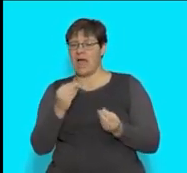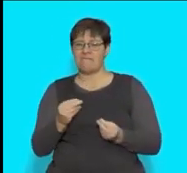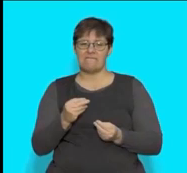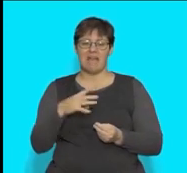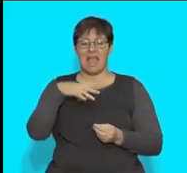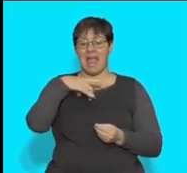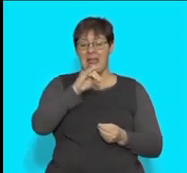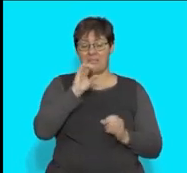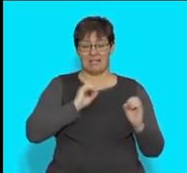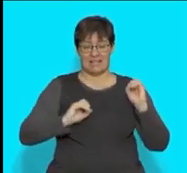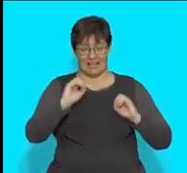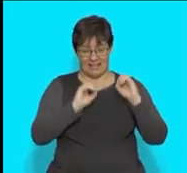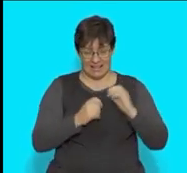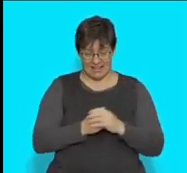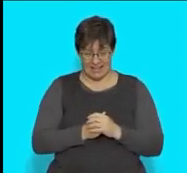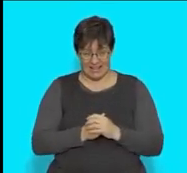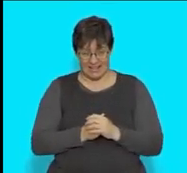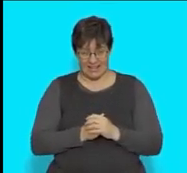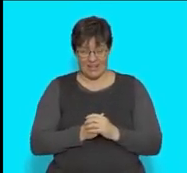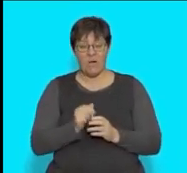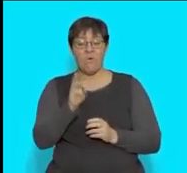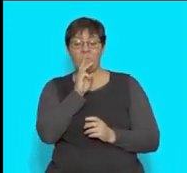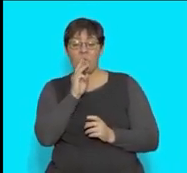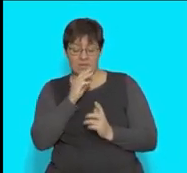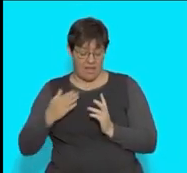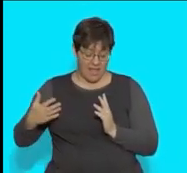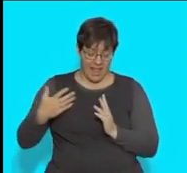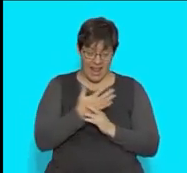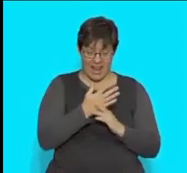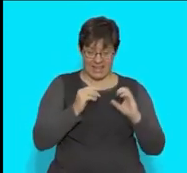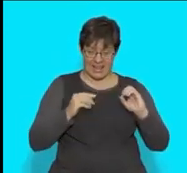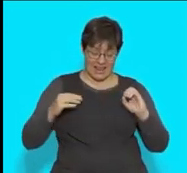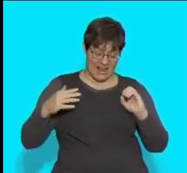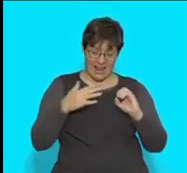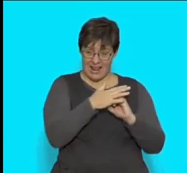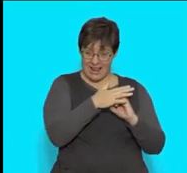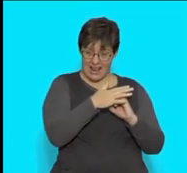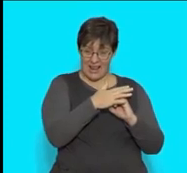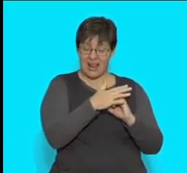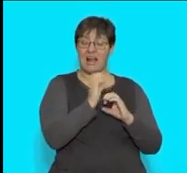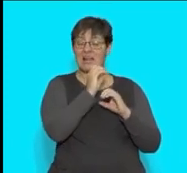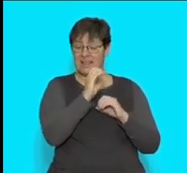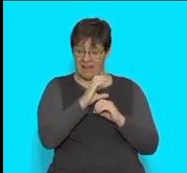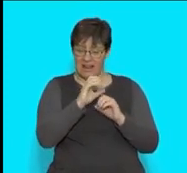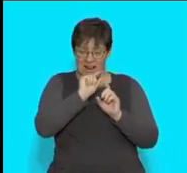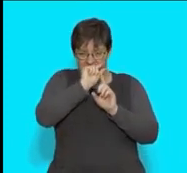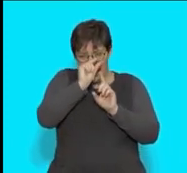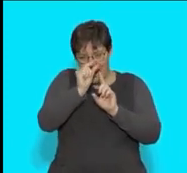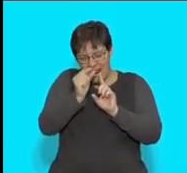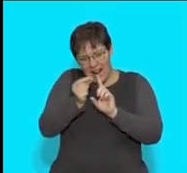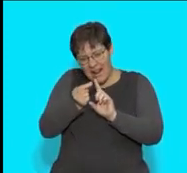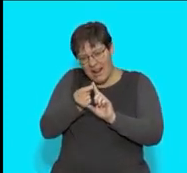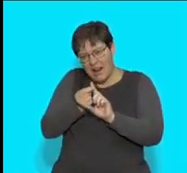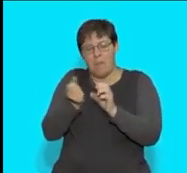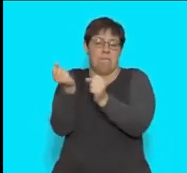animal cell, and if we have water move in, right, what happens is that cell membrane is going